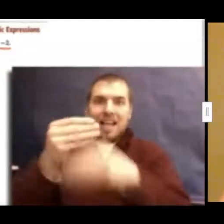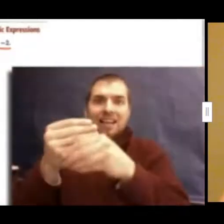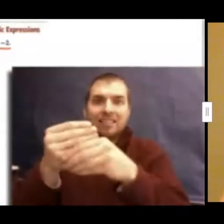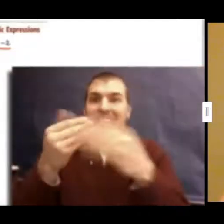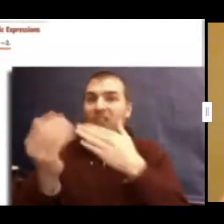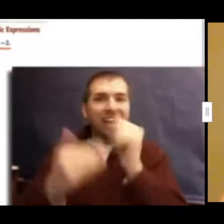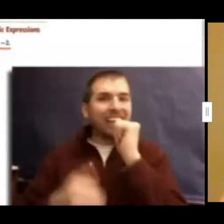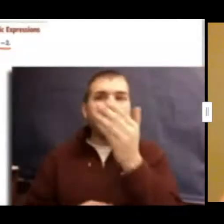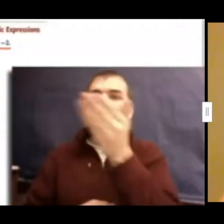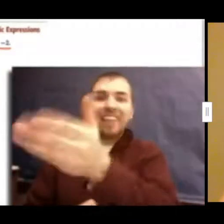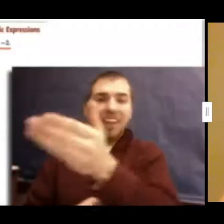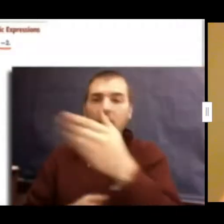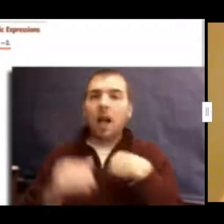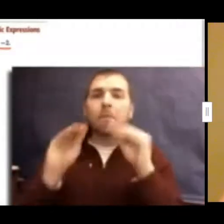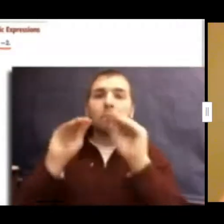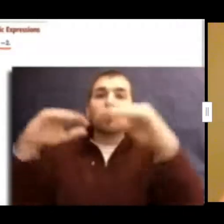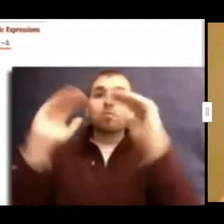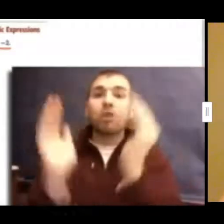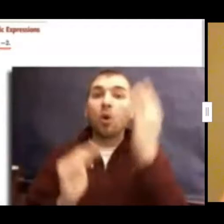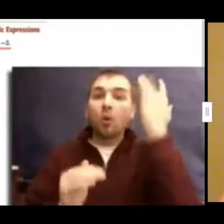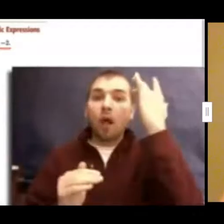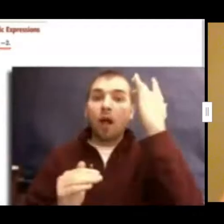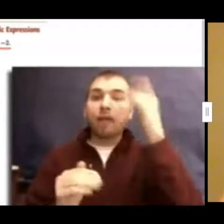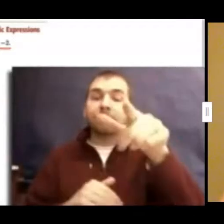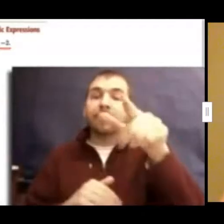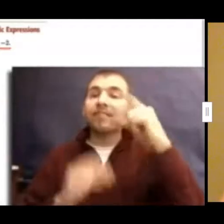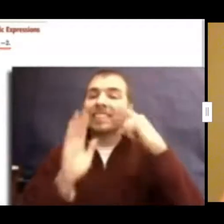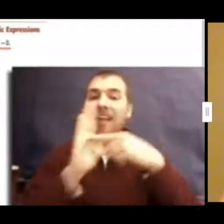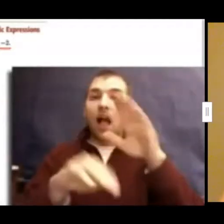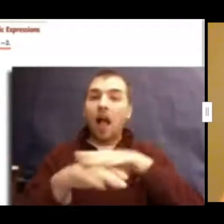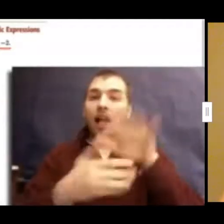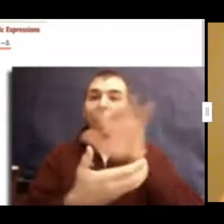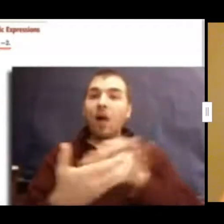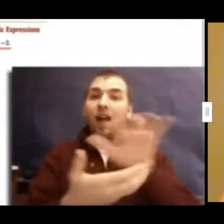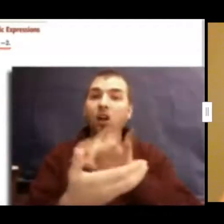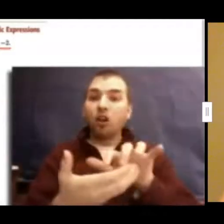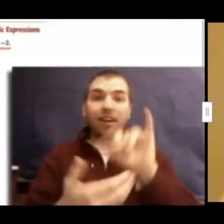Notice that I kept the parentheses there around the negative number.